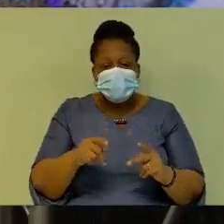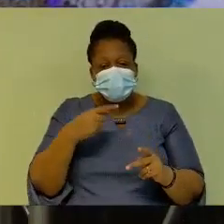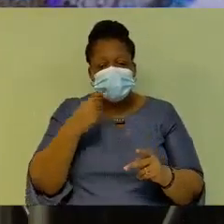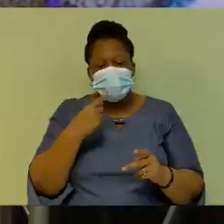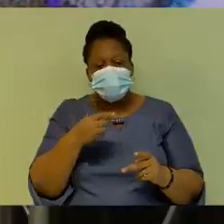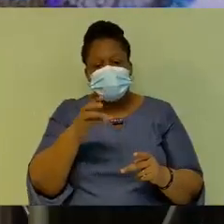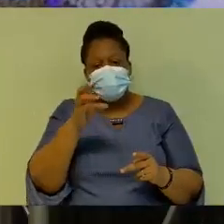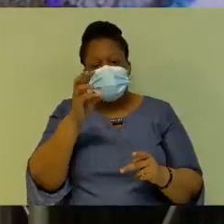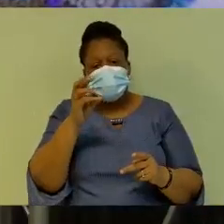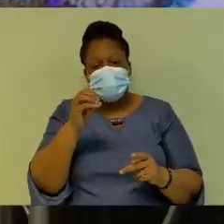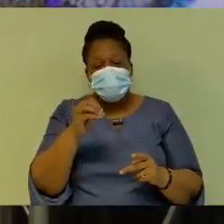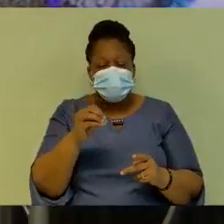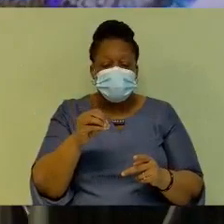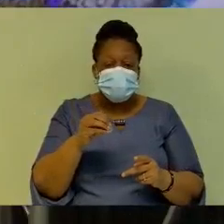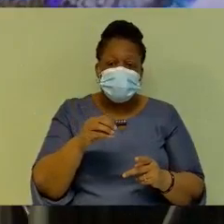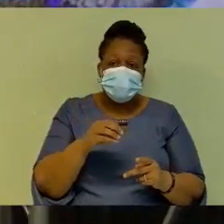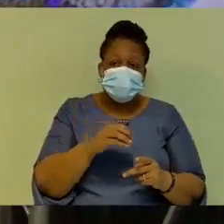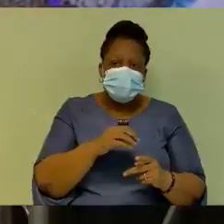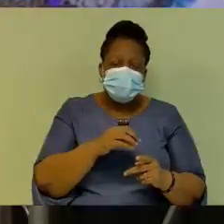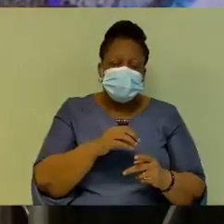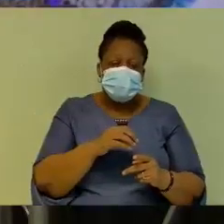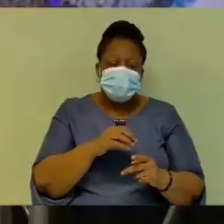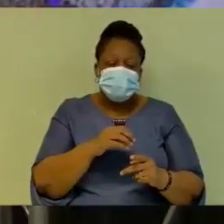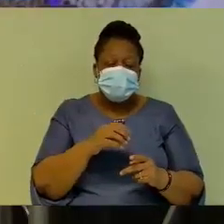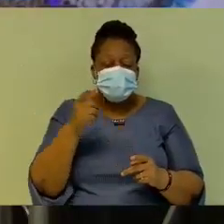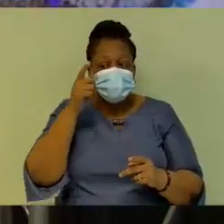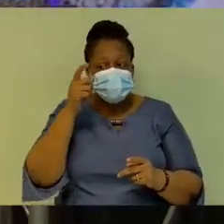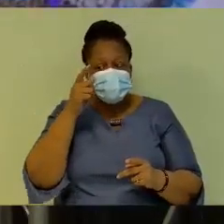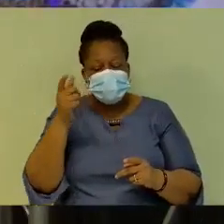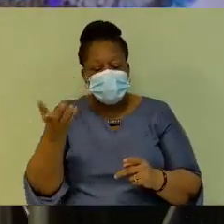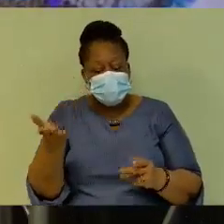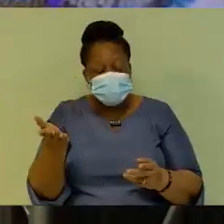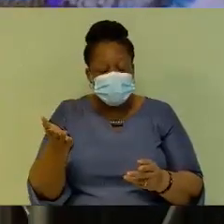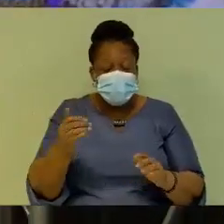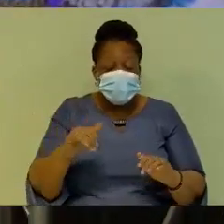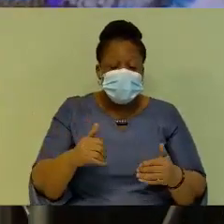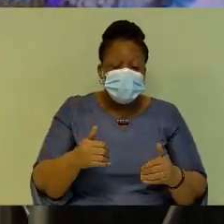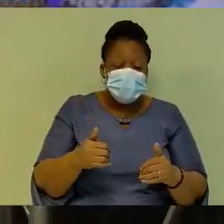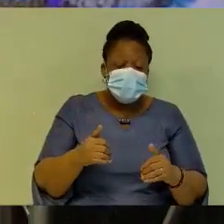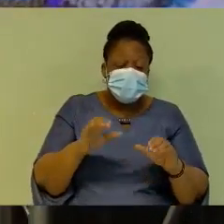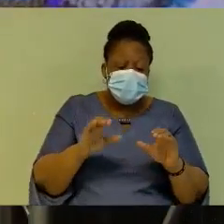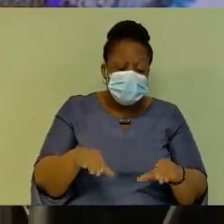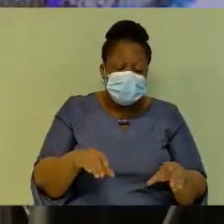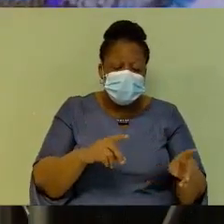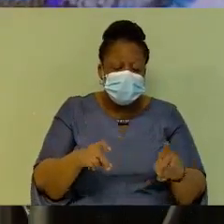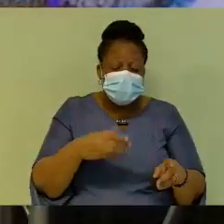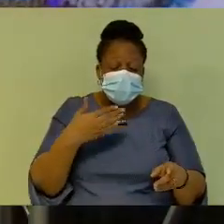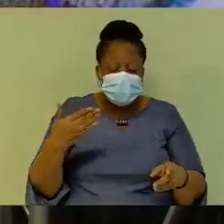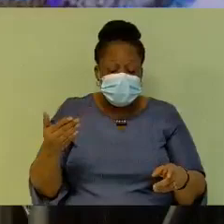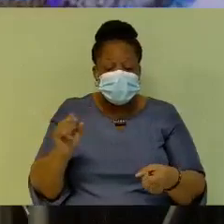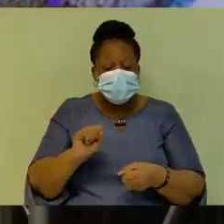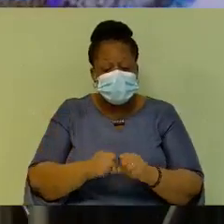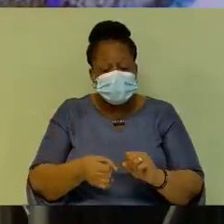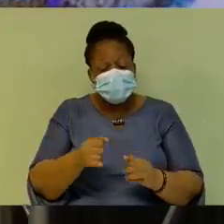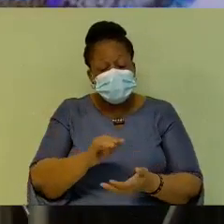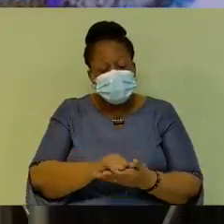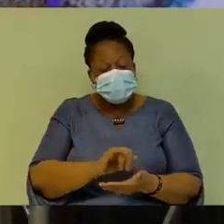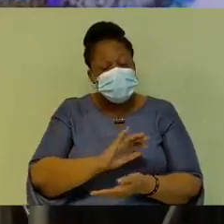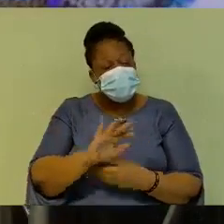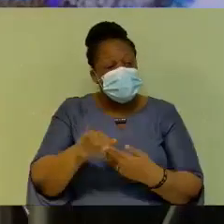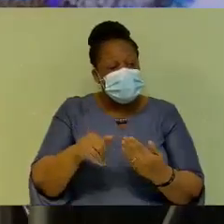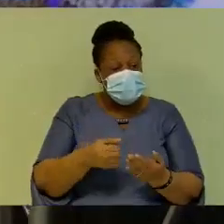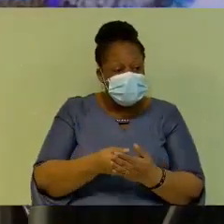50, and 70 is the new 60. So we looked at some of these measures to see how we can reach an